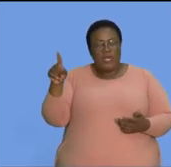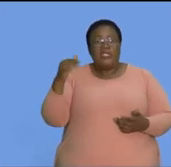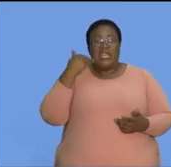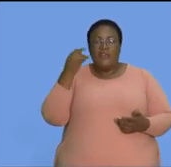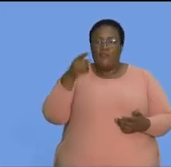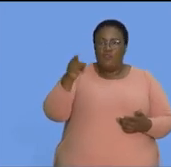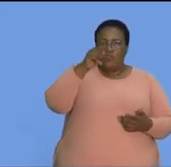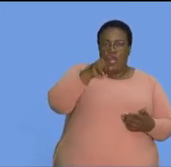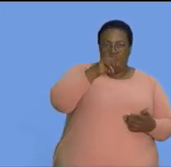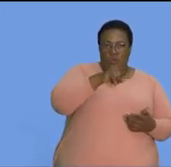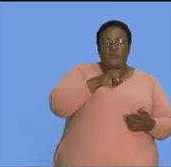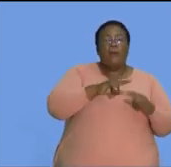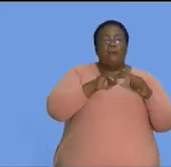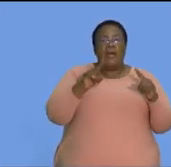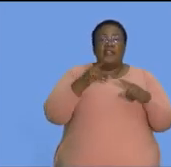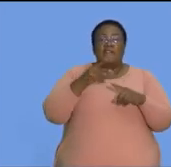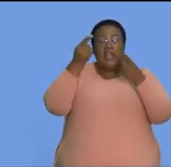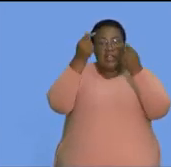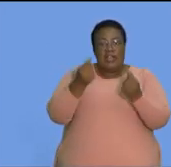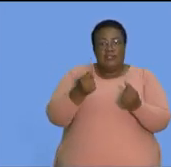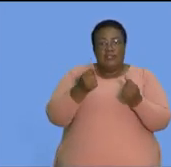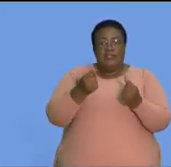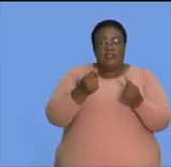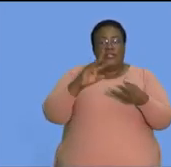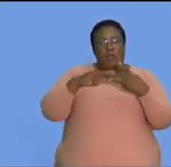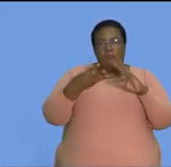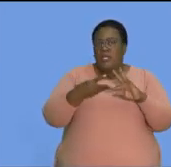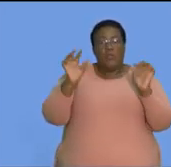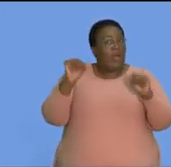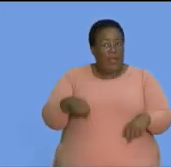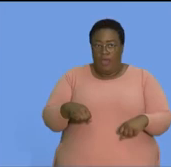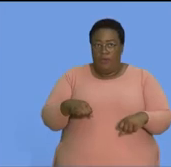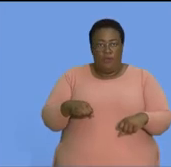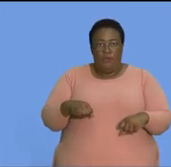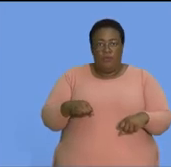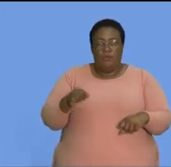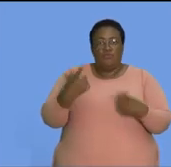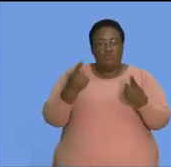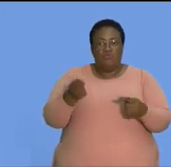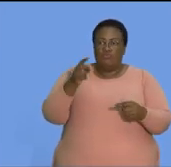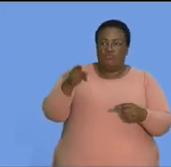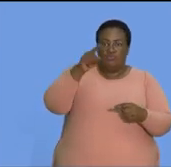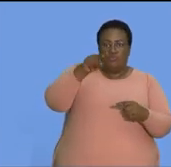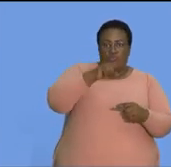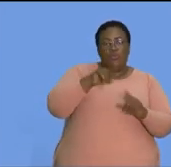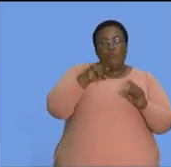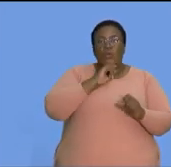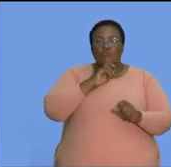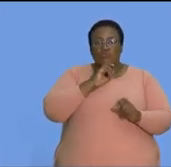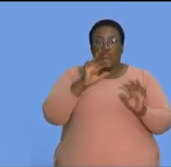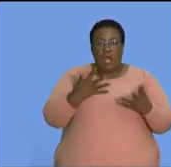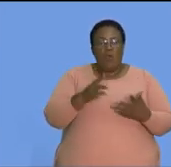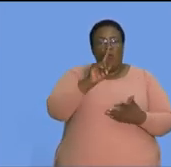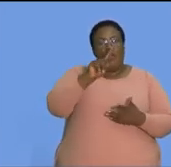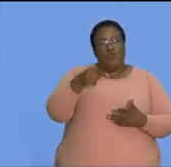on a rounded off scale. But financial maths does not allow us to round it off. We would need to use it